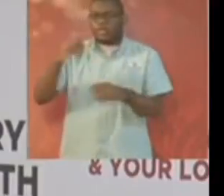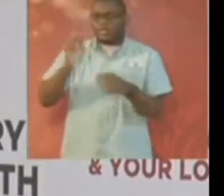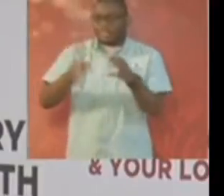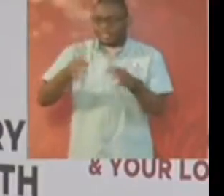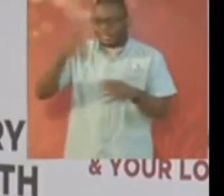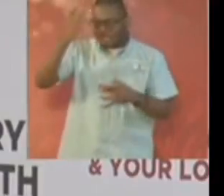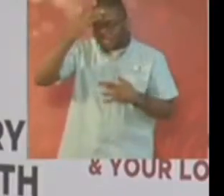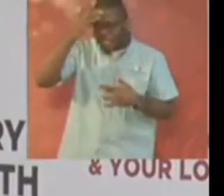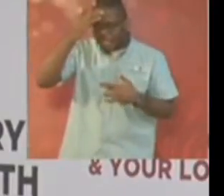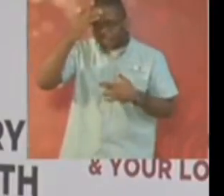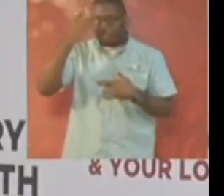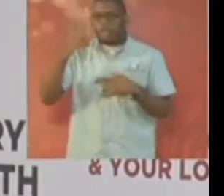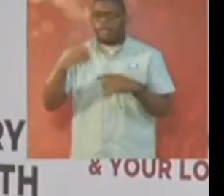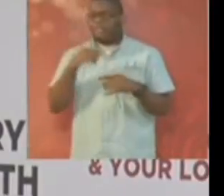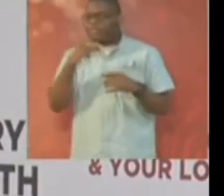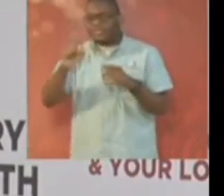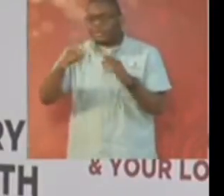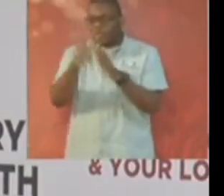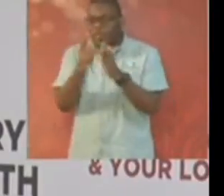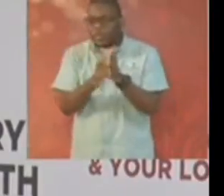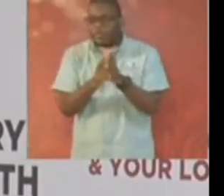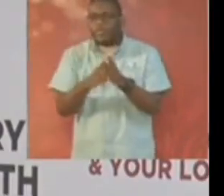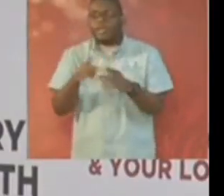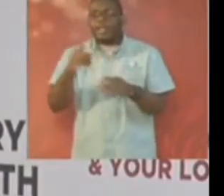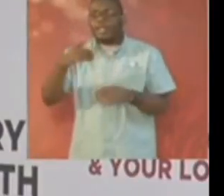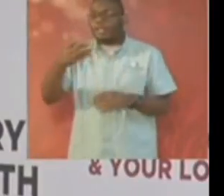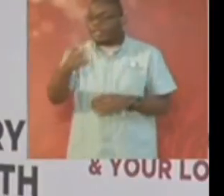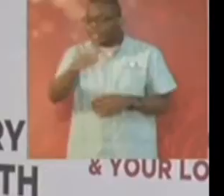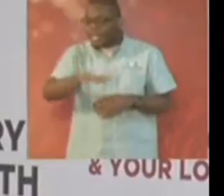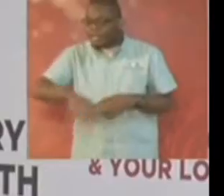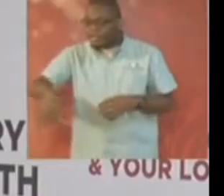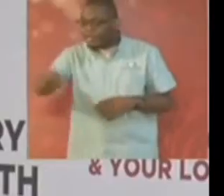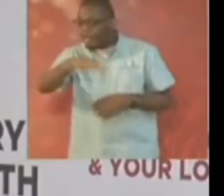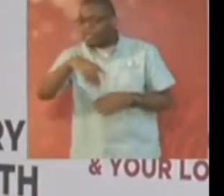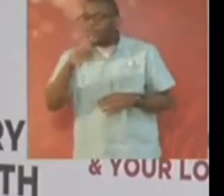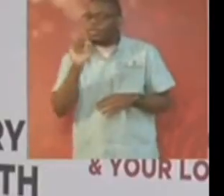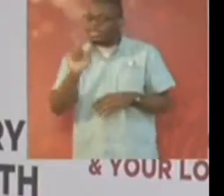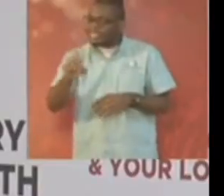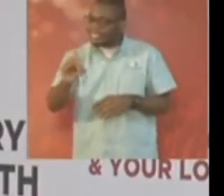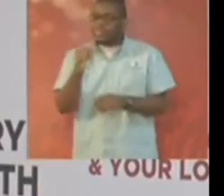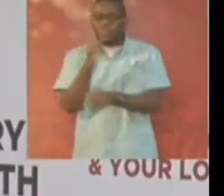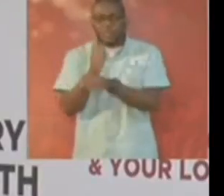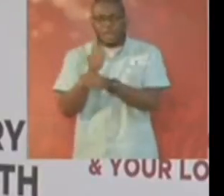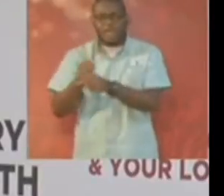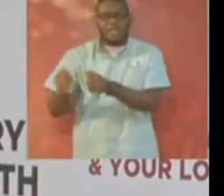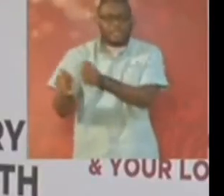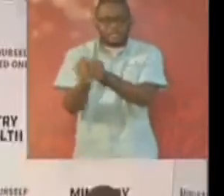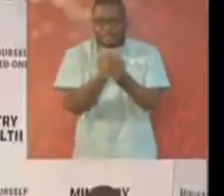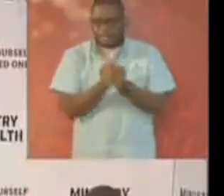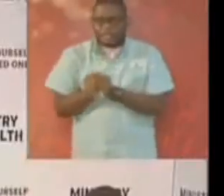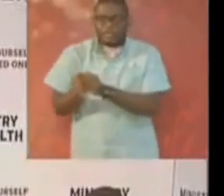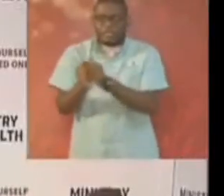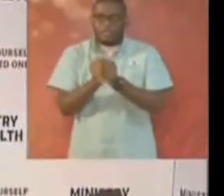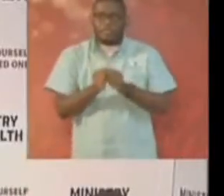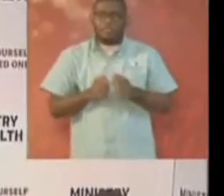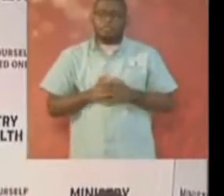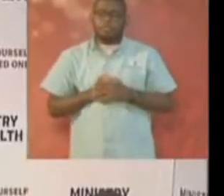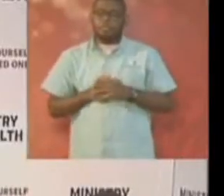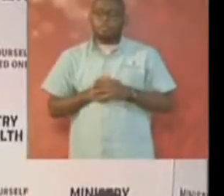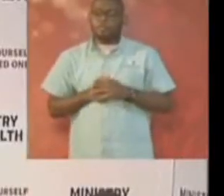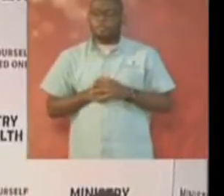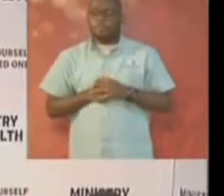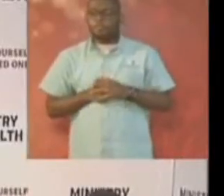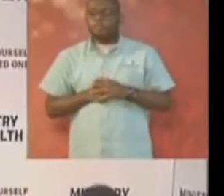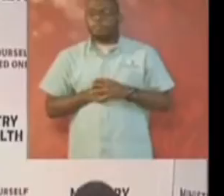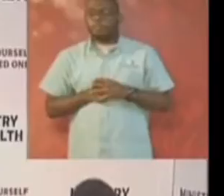This requires good citizenship. And this is what we'd want to ask everyone to exhibit. Mr. Alexander? Actually, I think Miriam